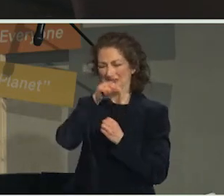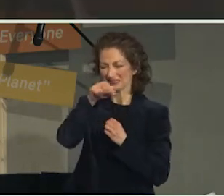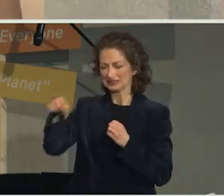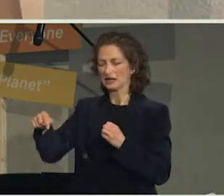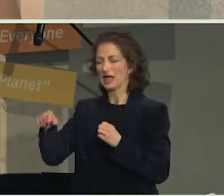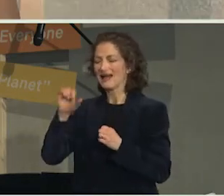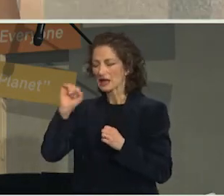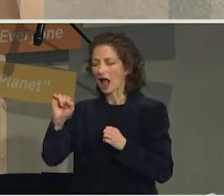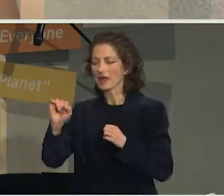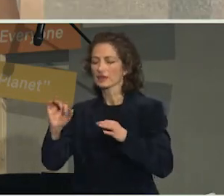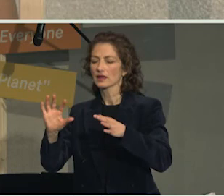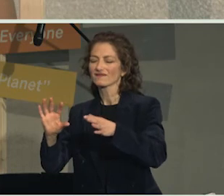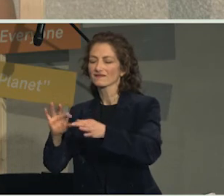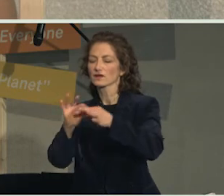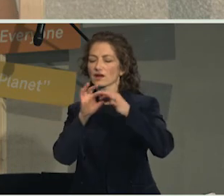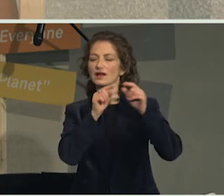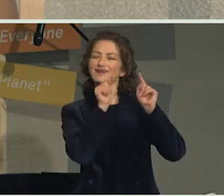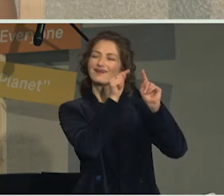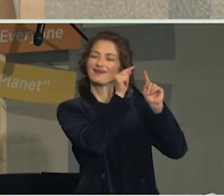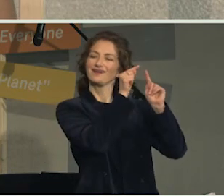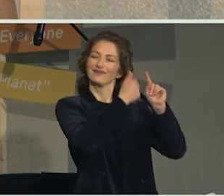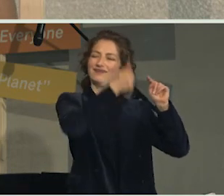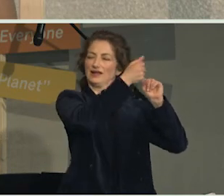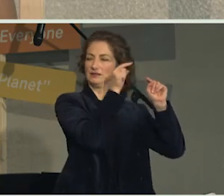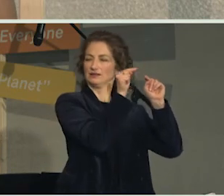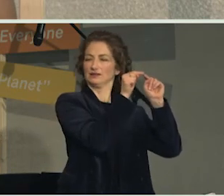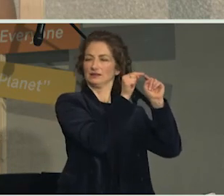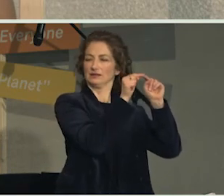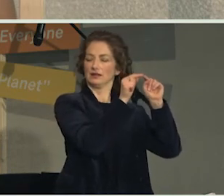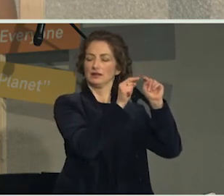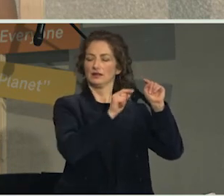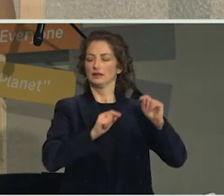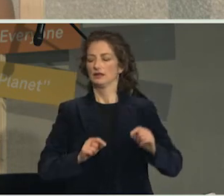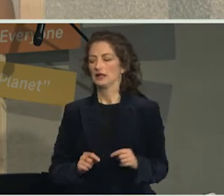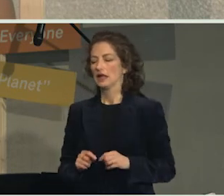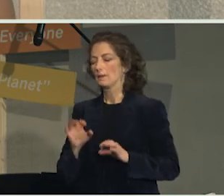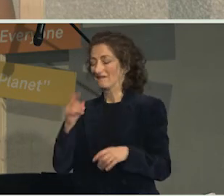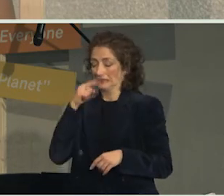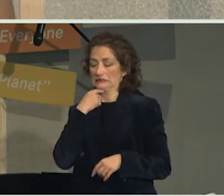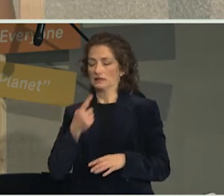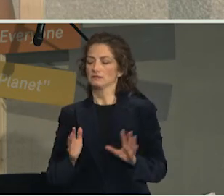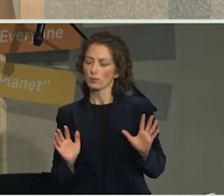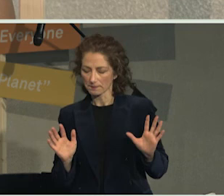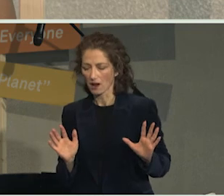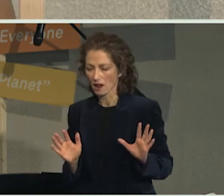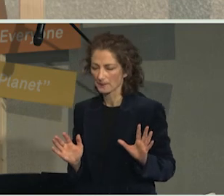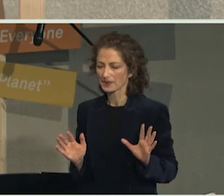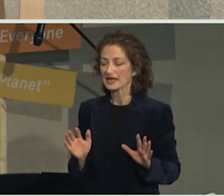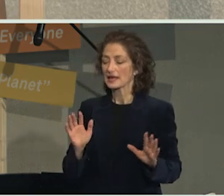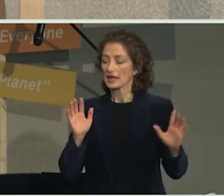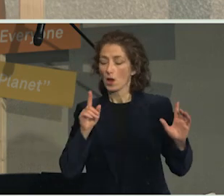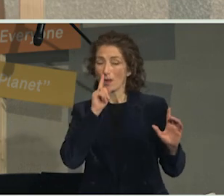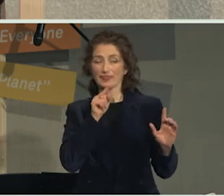So when people say you're being divisive, what I say is, well, let's go back and look at what might have happened if